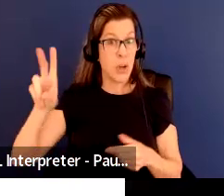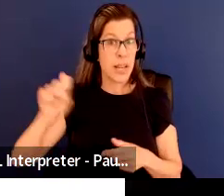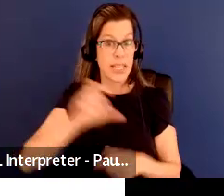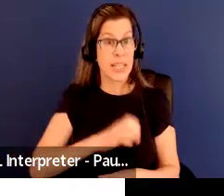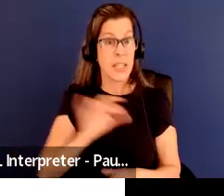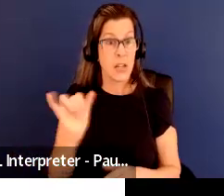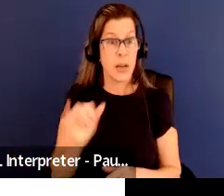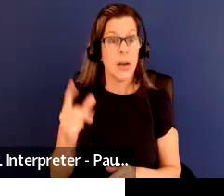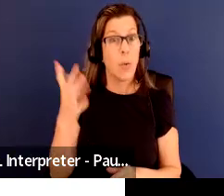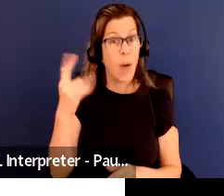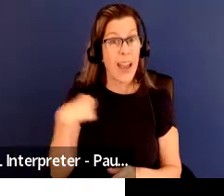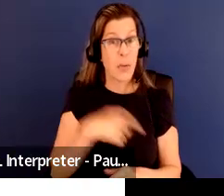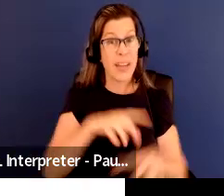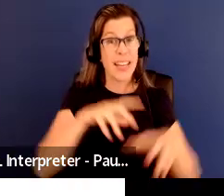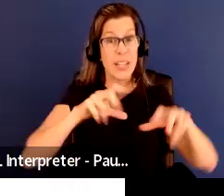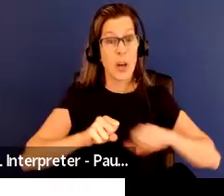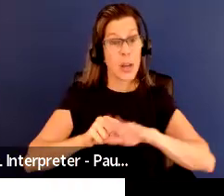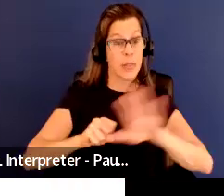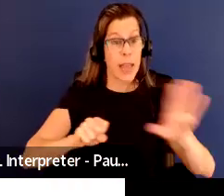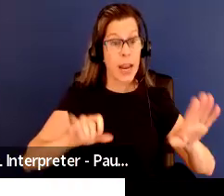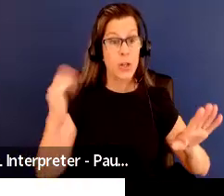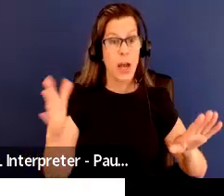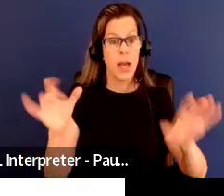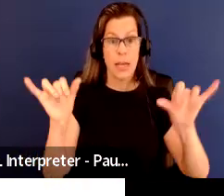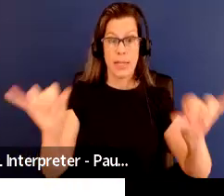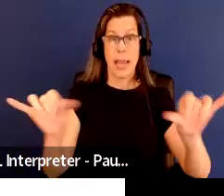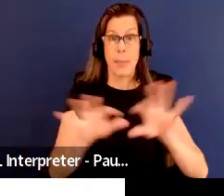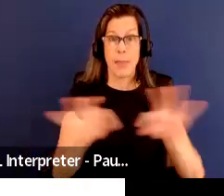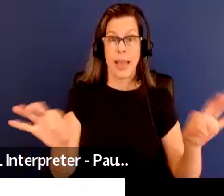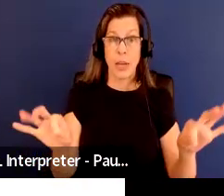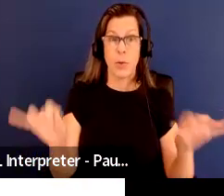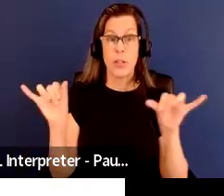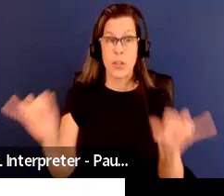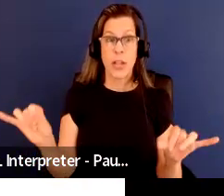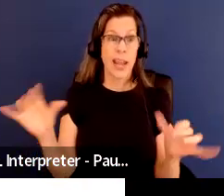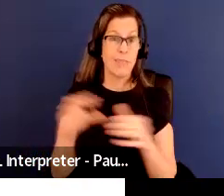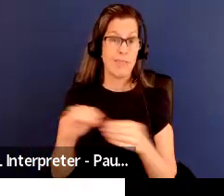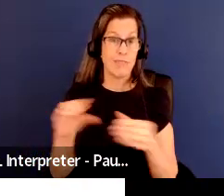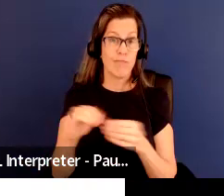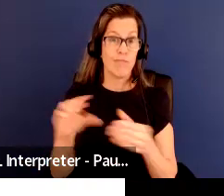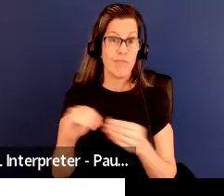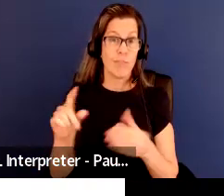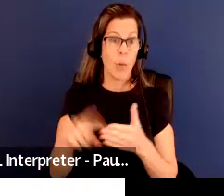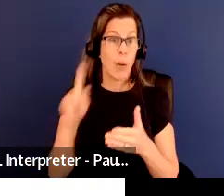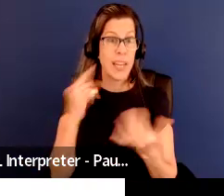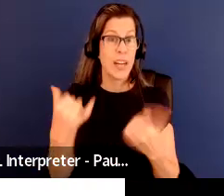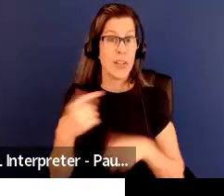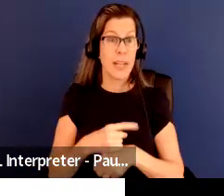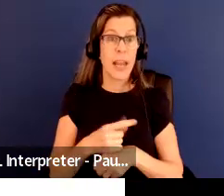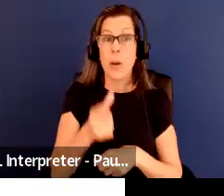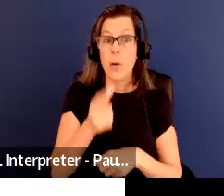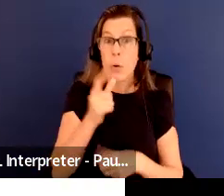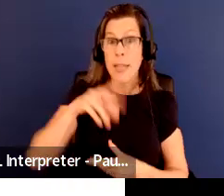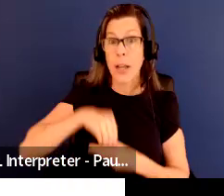Because we were taking their jobs. Same language, same rhetoric that we hear today. Again, who is